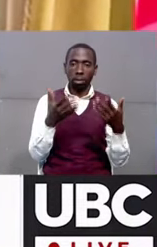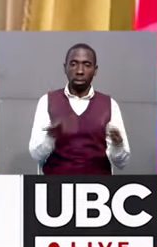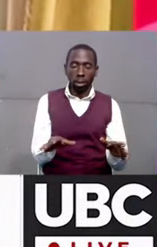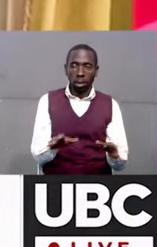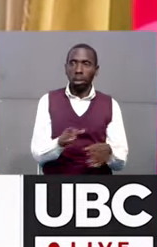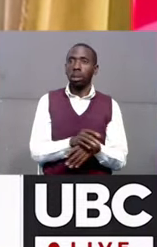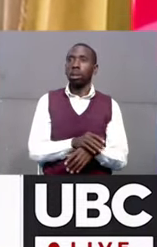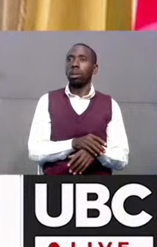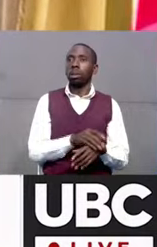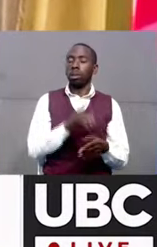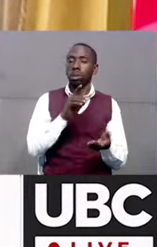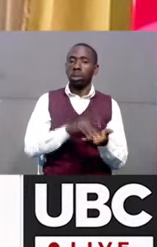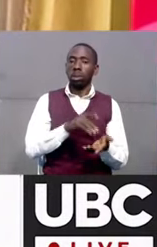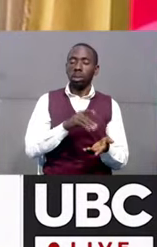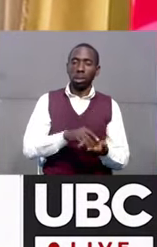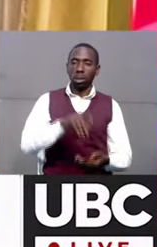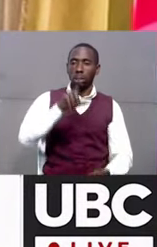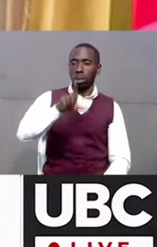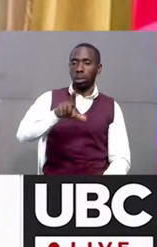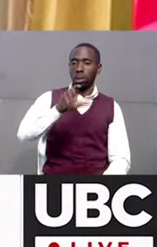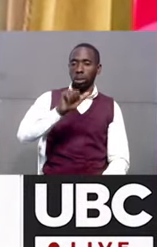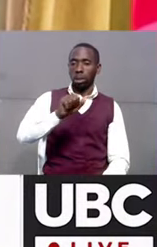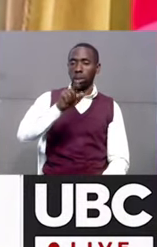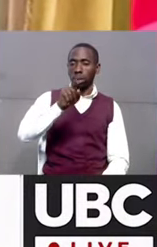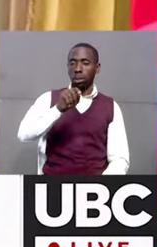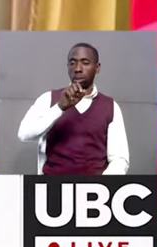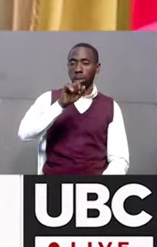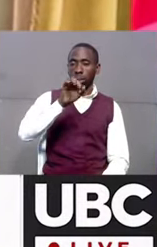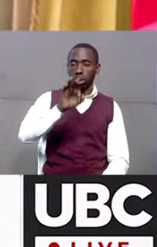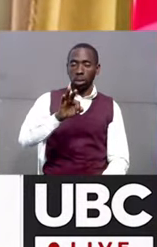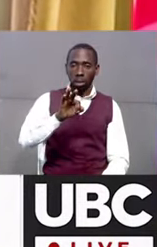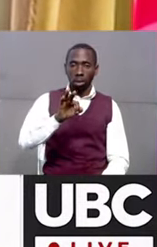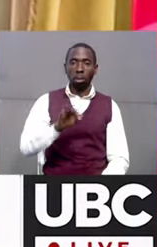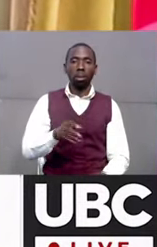the alternative policy statement.